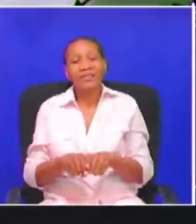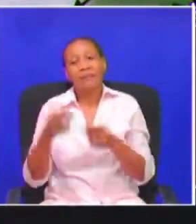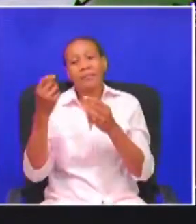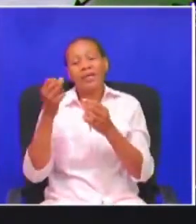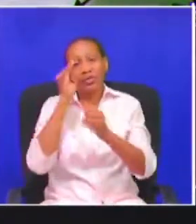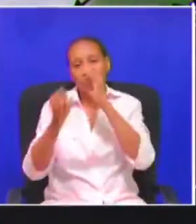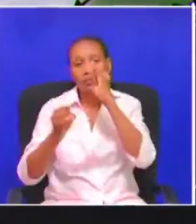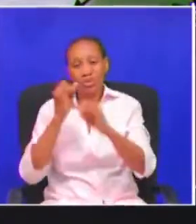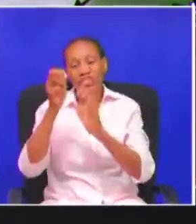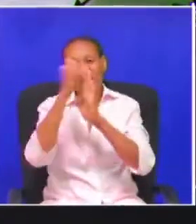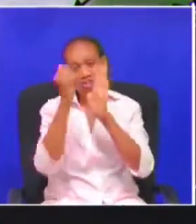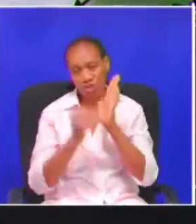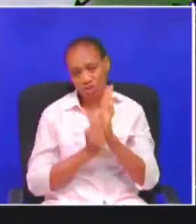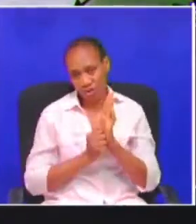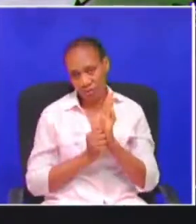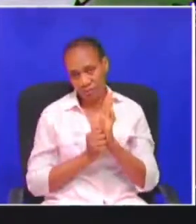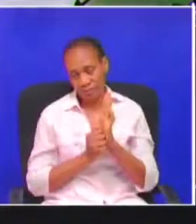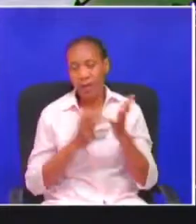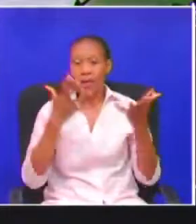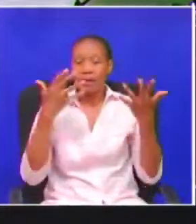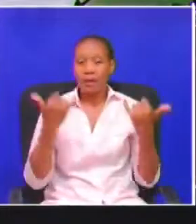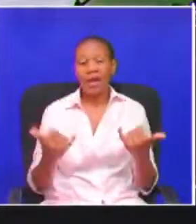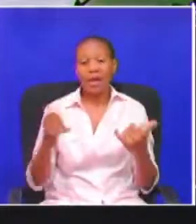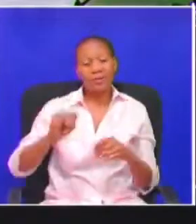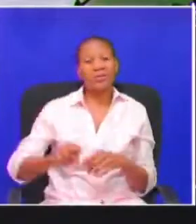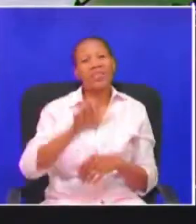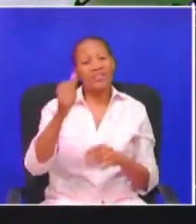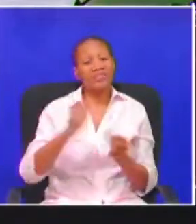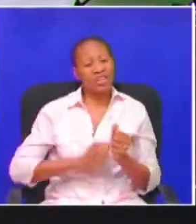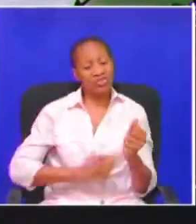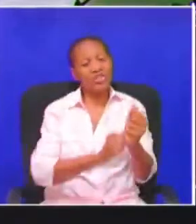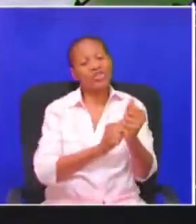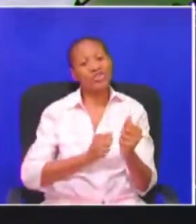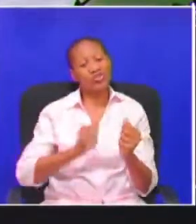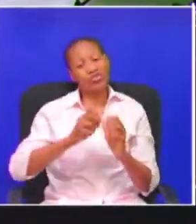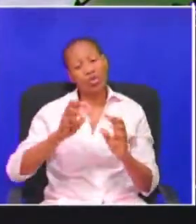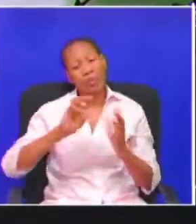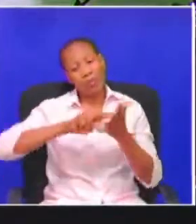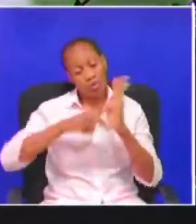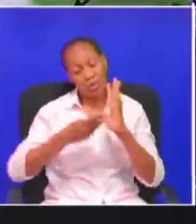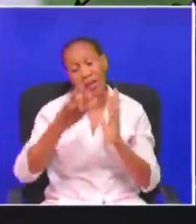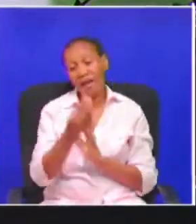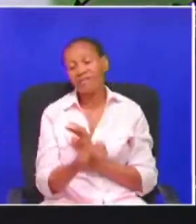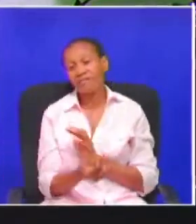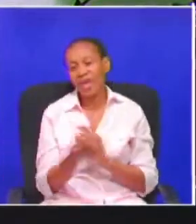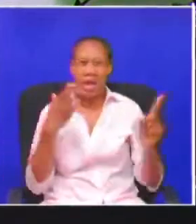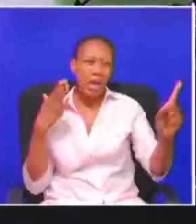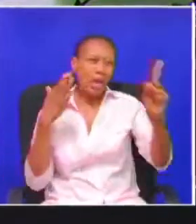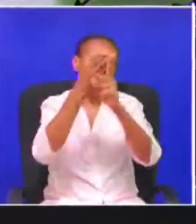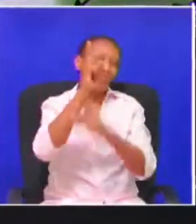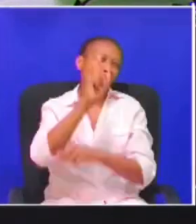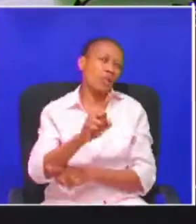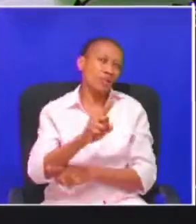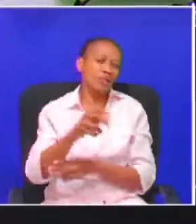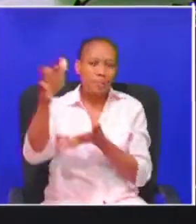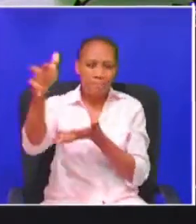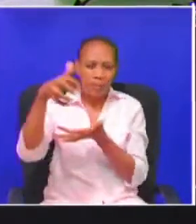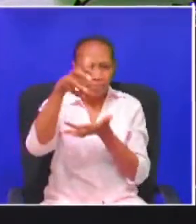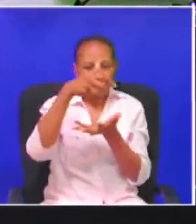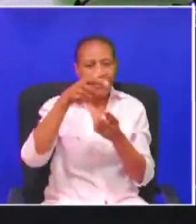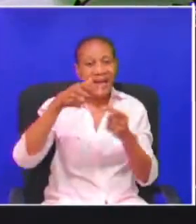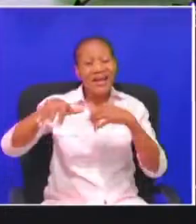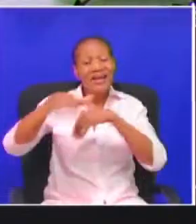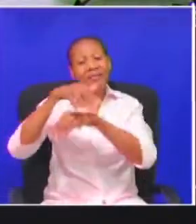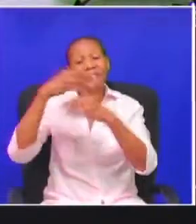industrialization agenda. Now, our country's strategic investment drive aims to attract increased foreign